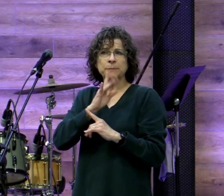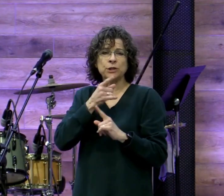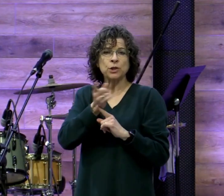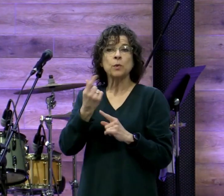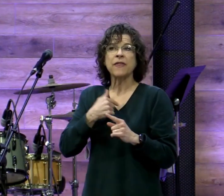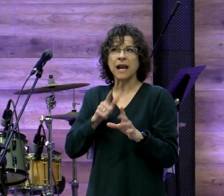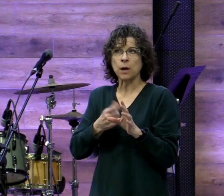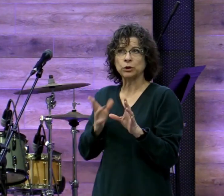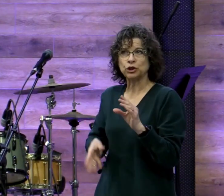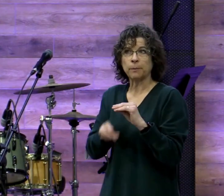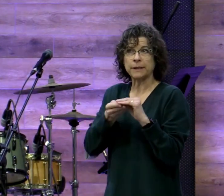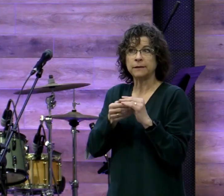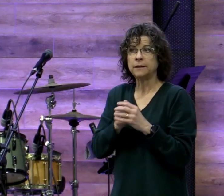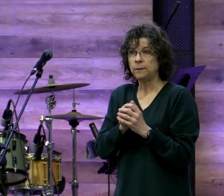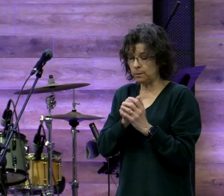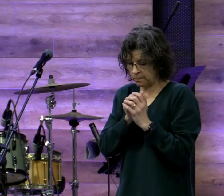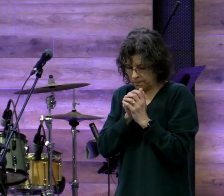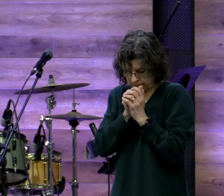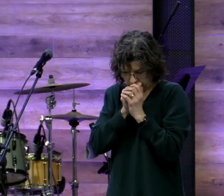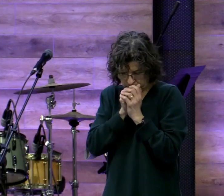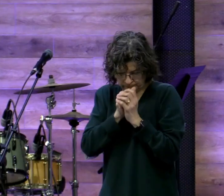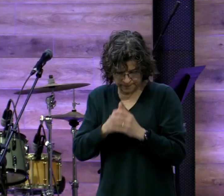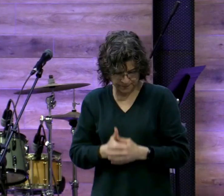jump in.